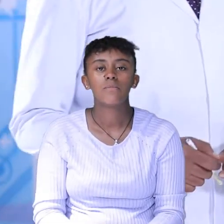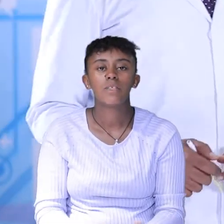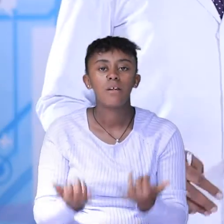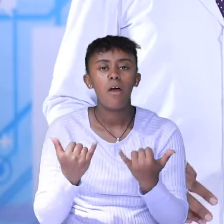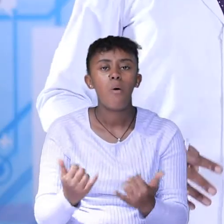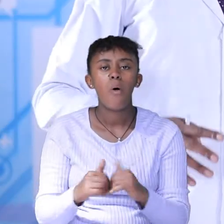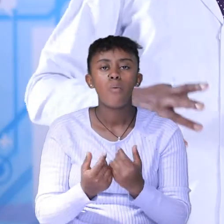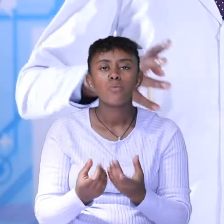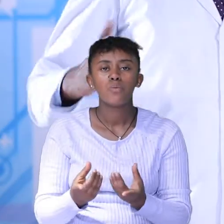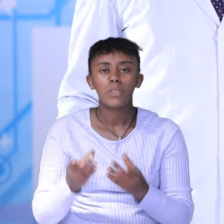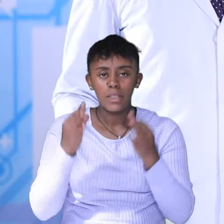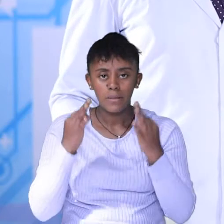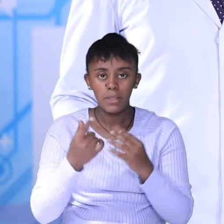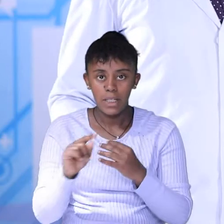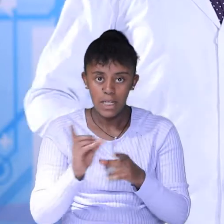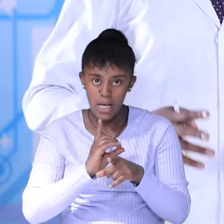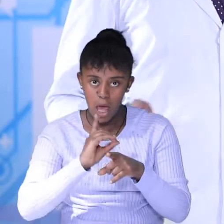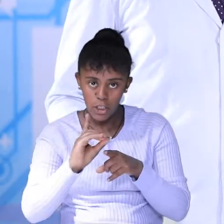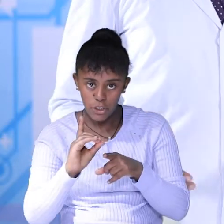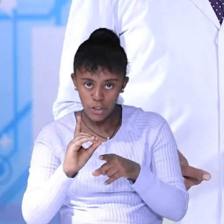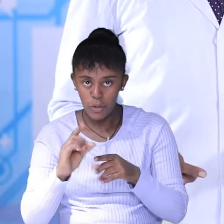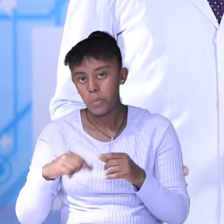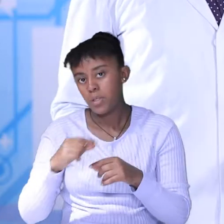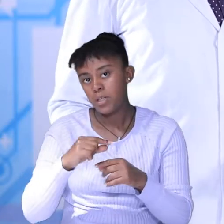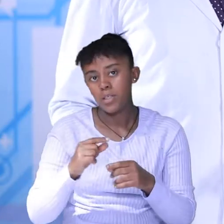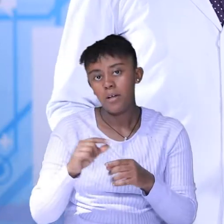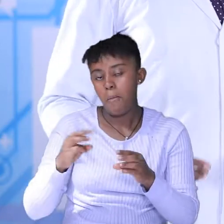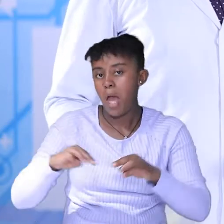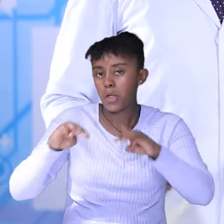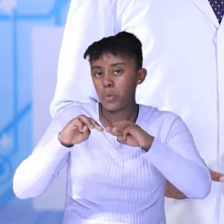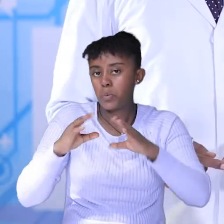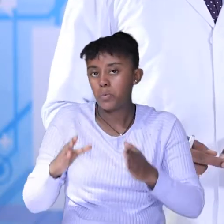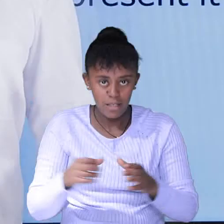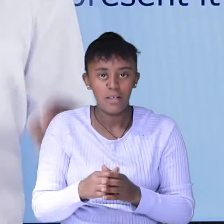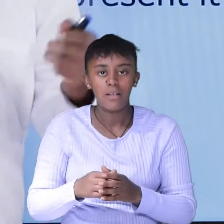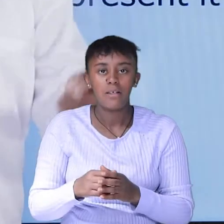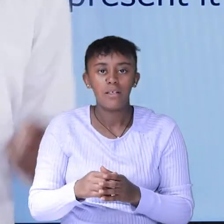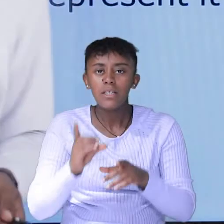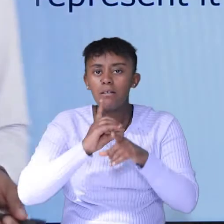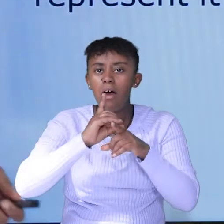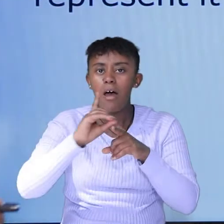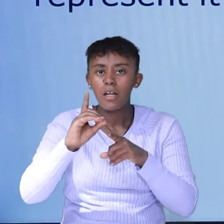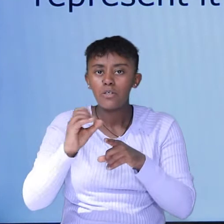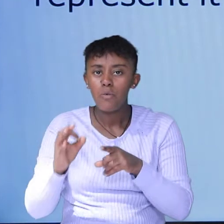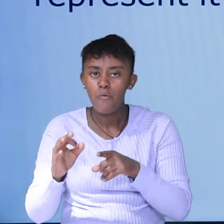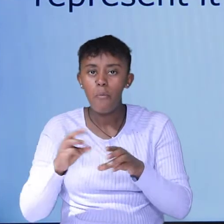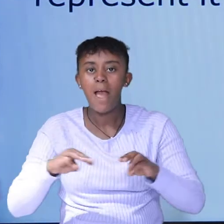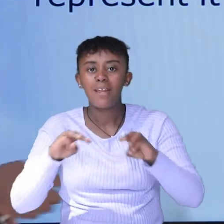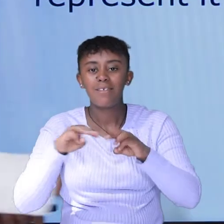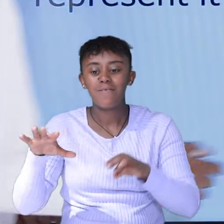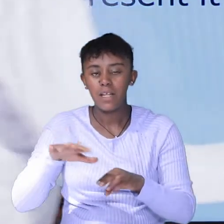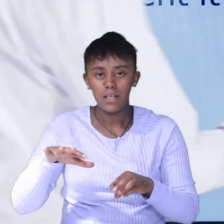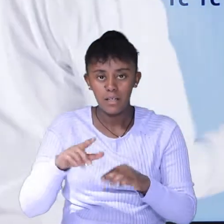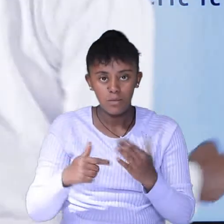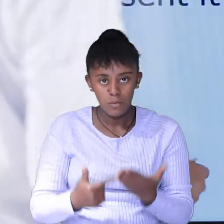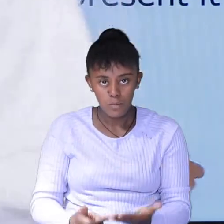Now, how do we determine the direction? We have already determined the magnitude. How do we determine the direction of the magnetic field?